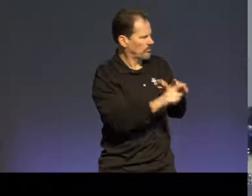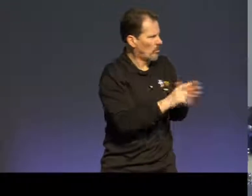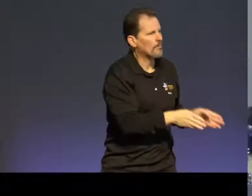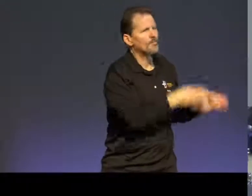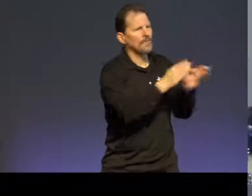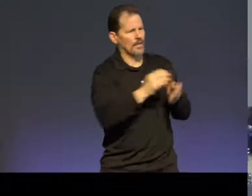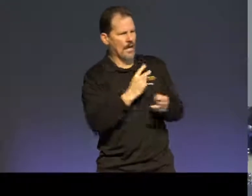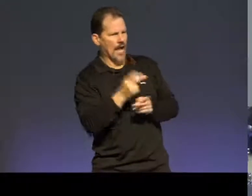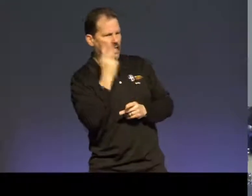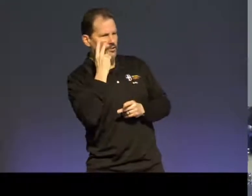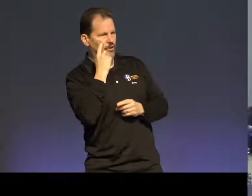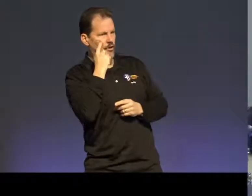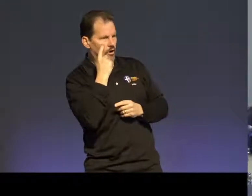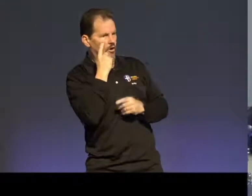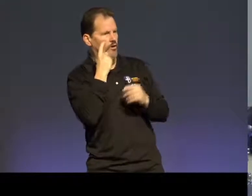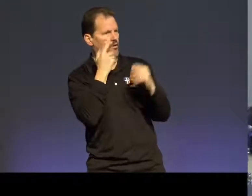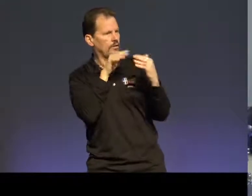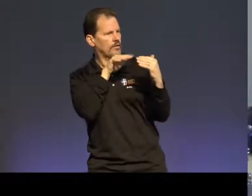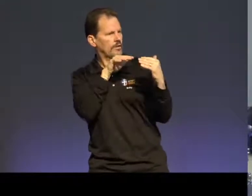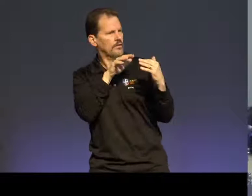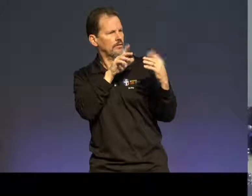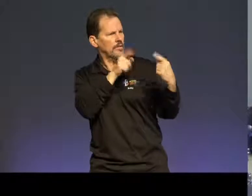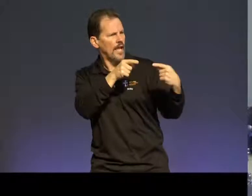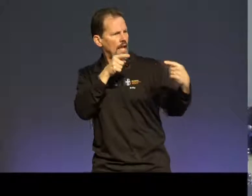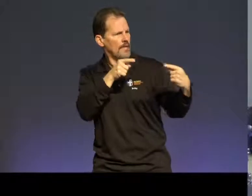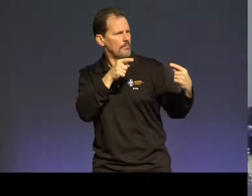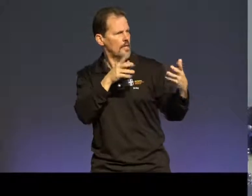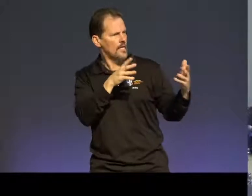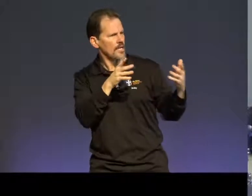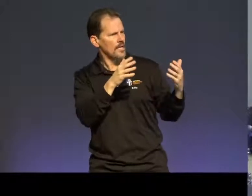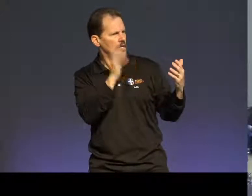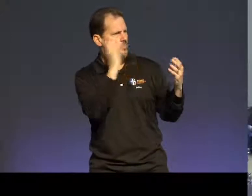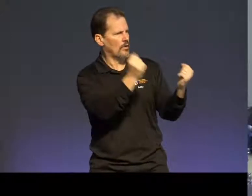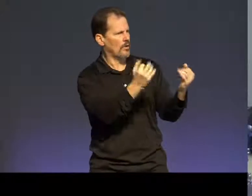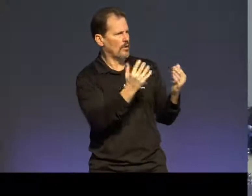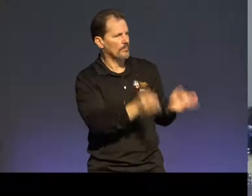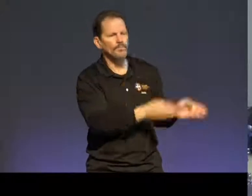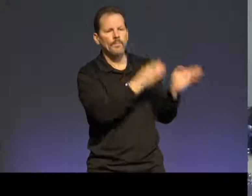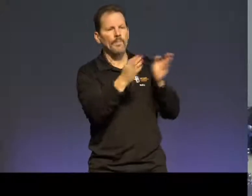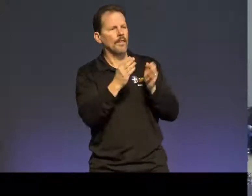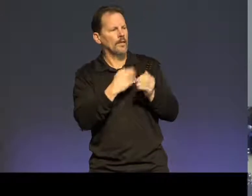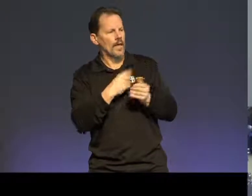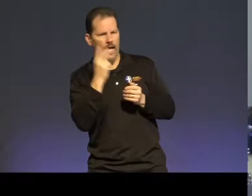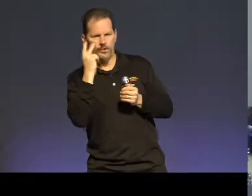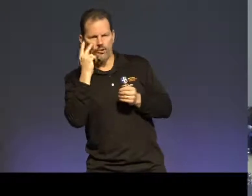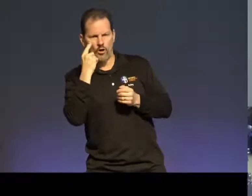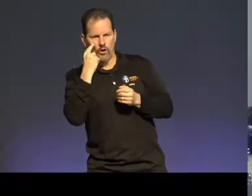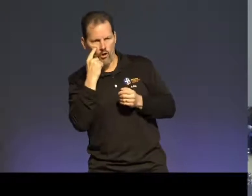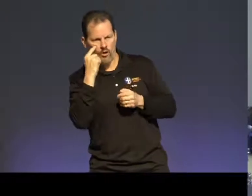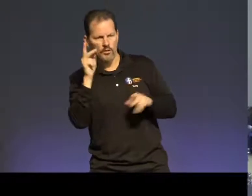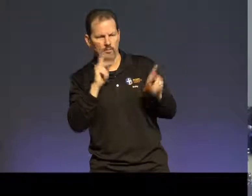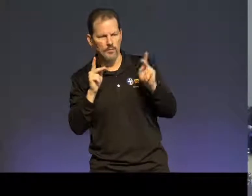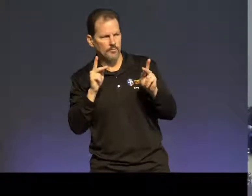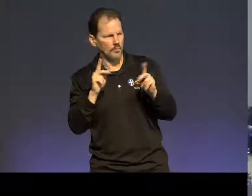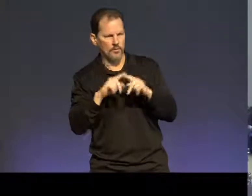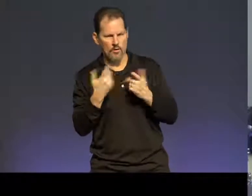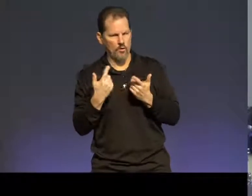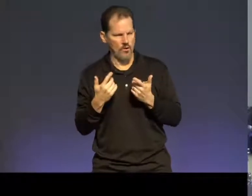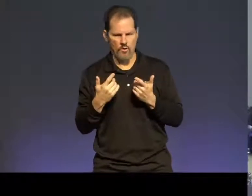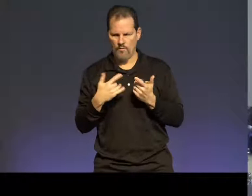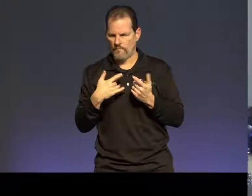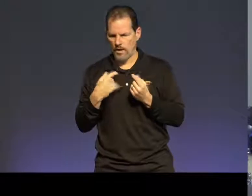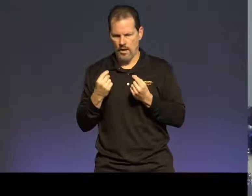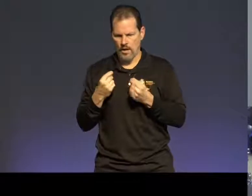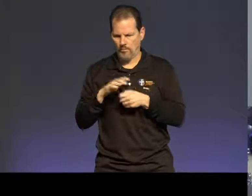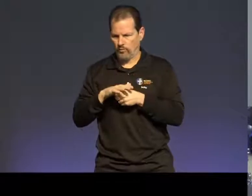me. I see that the people haven't stood with me." And it caused him to take an action that he was never supposed to take. And what I want to put to us